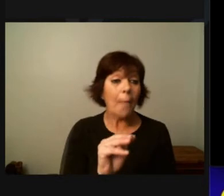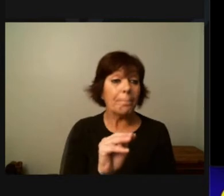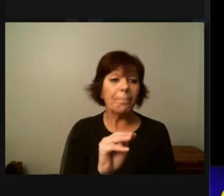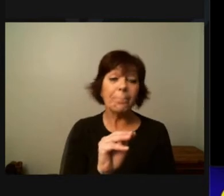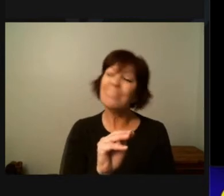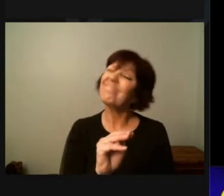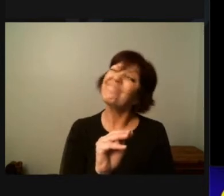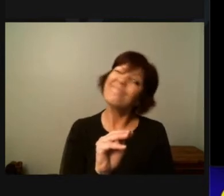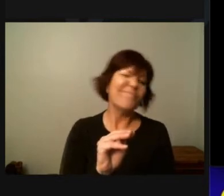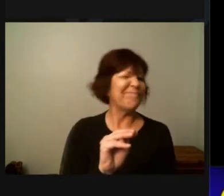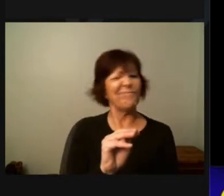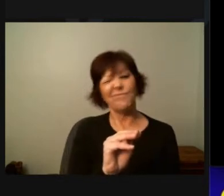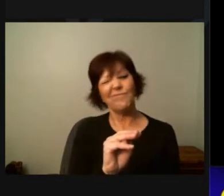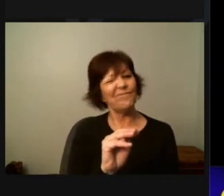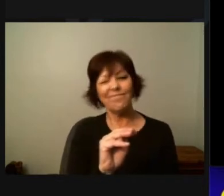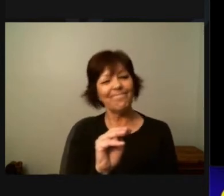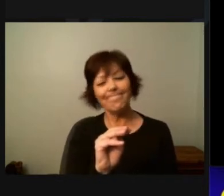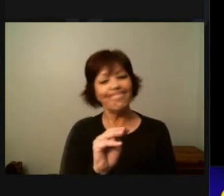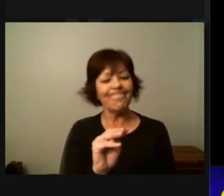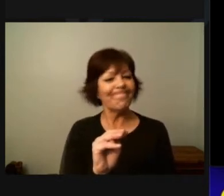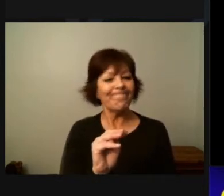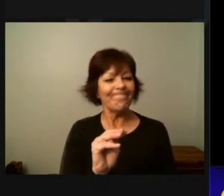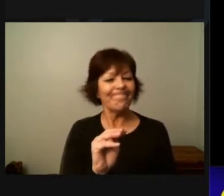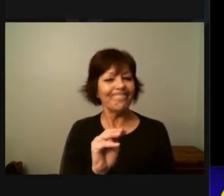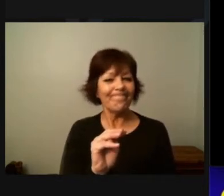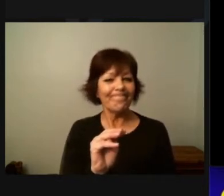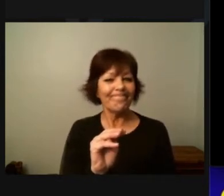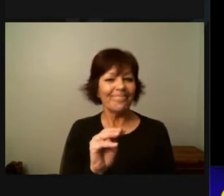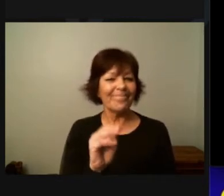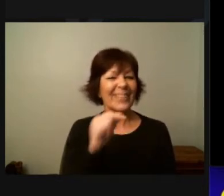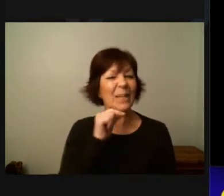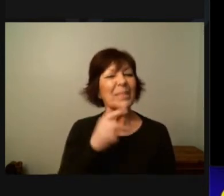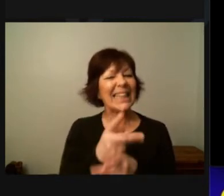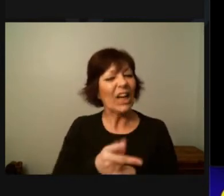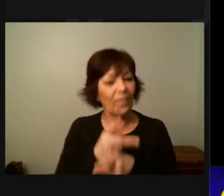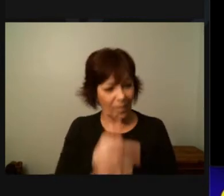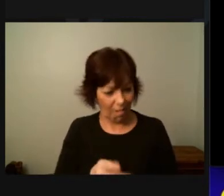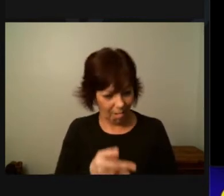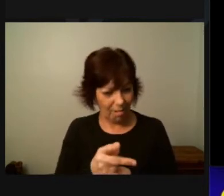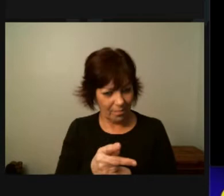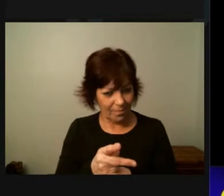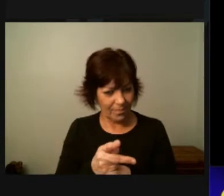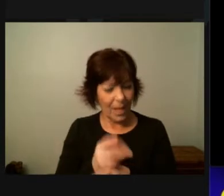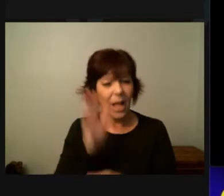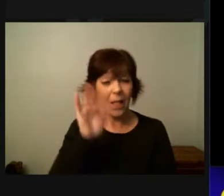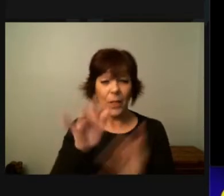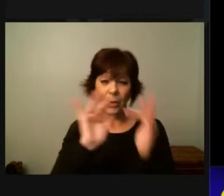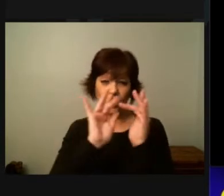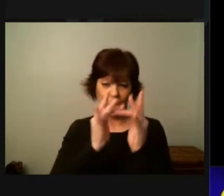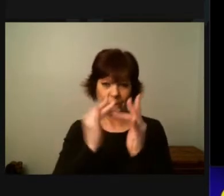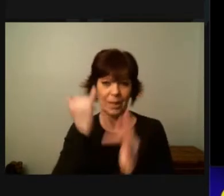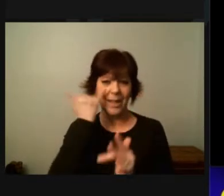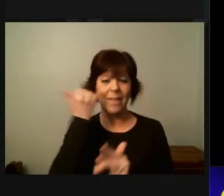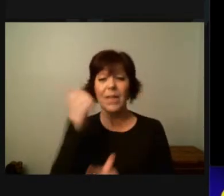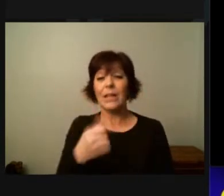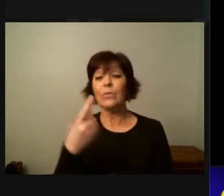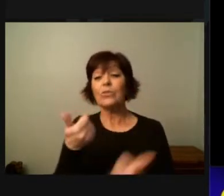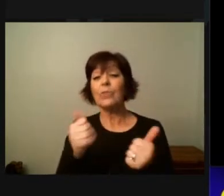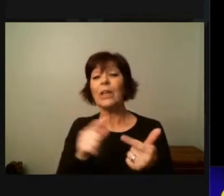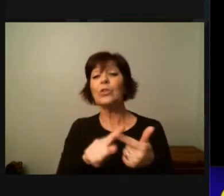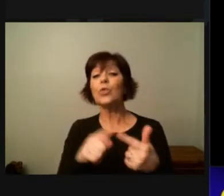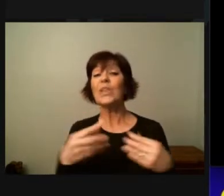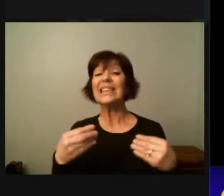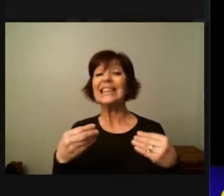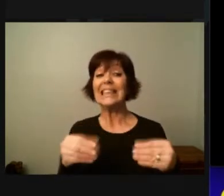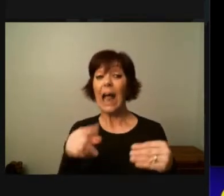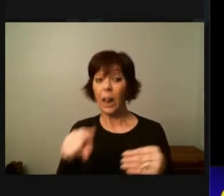would take that a little less seriously. I'd be very careful. And on those websites, if anybody is trying to sell you